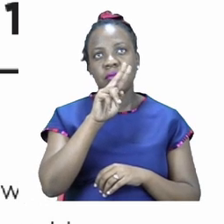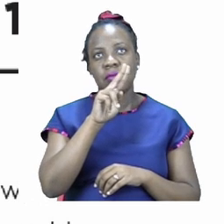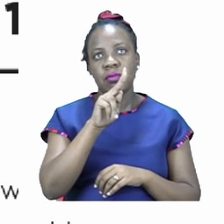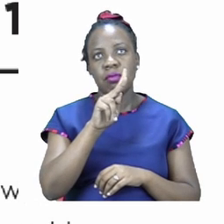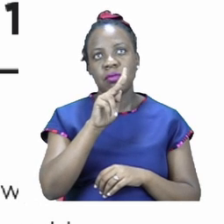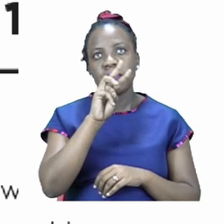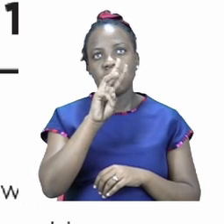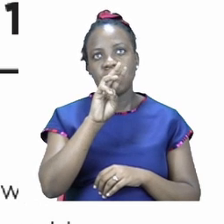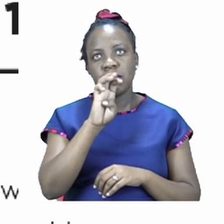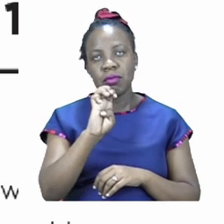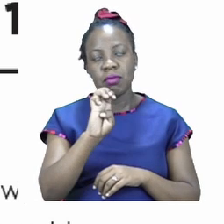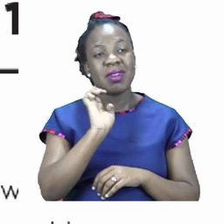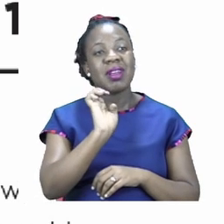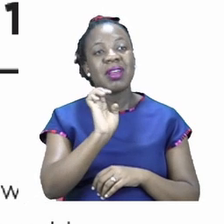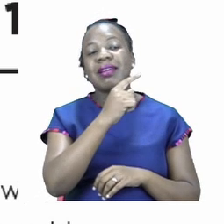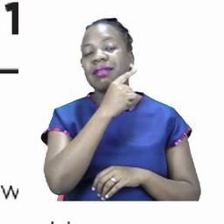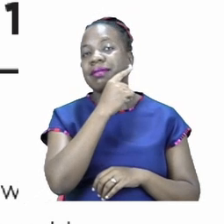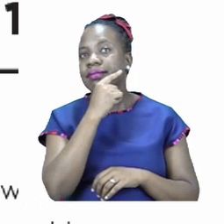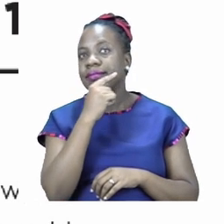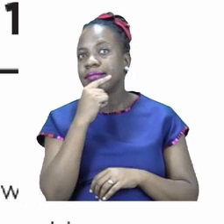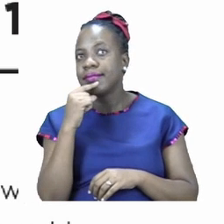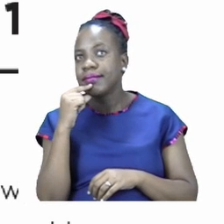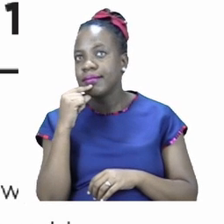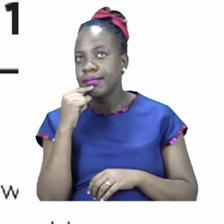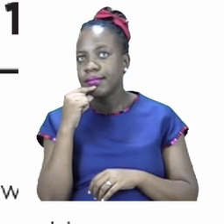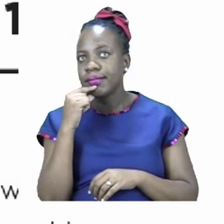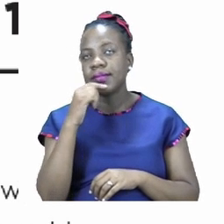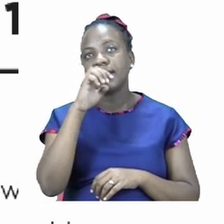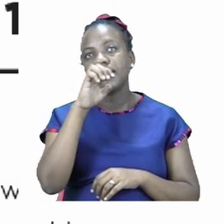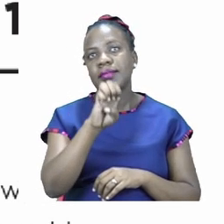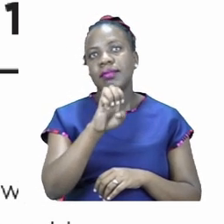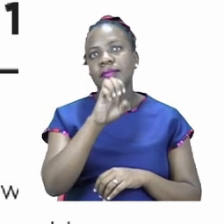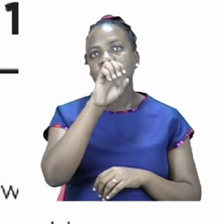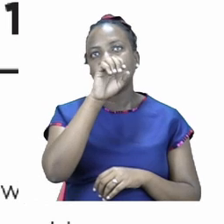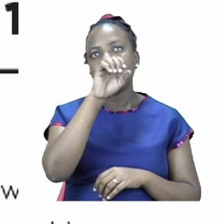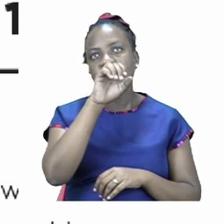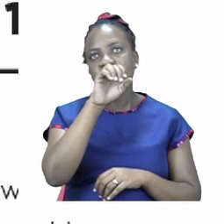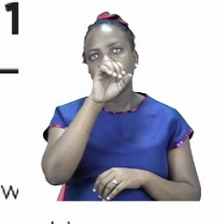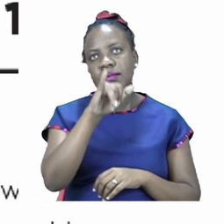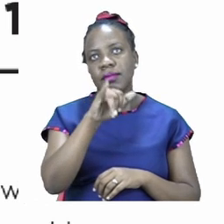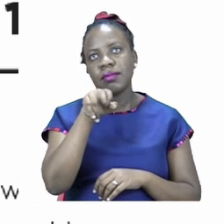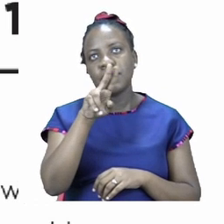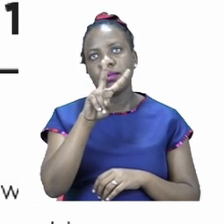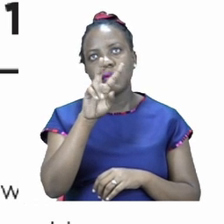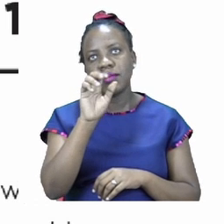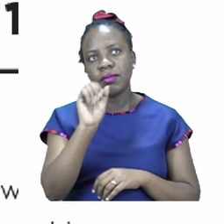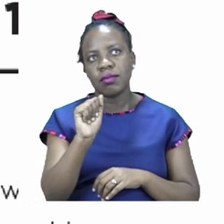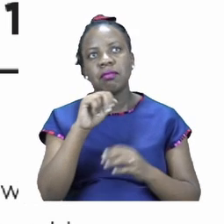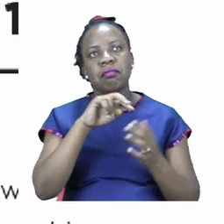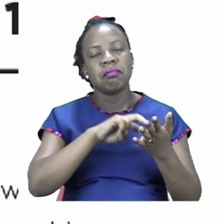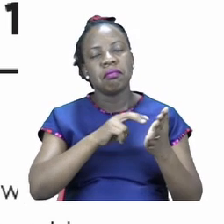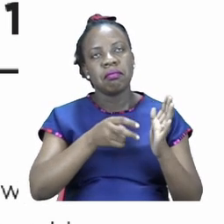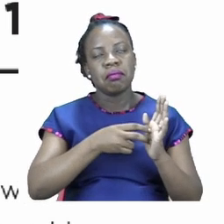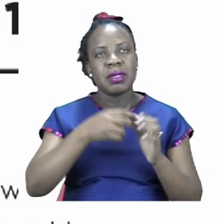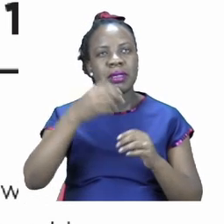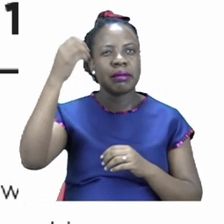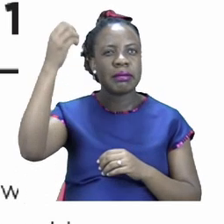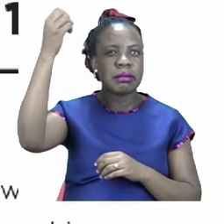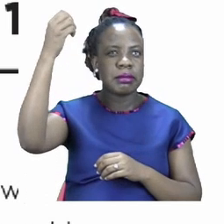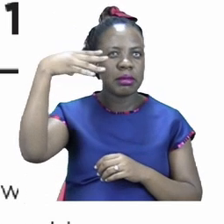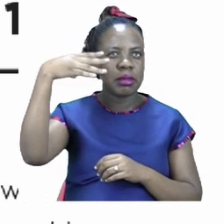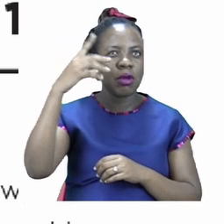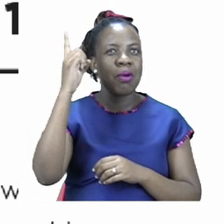which means sun. One winter, the people of the village gathered. "It